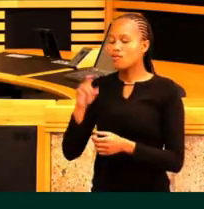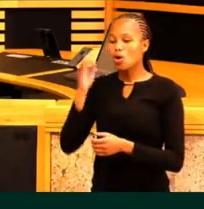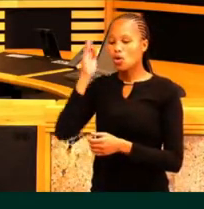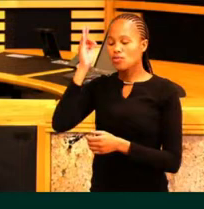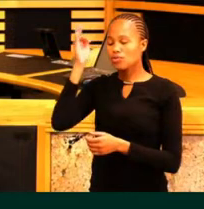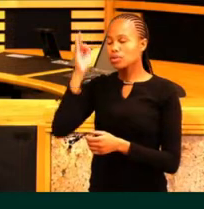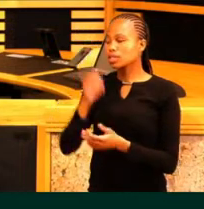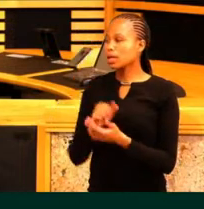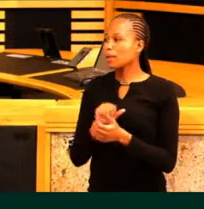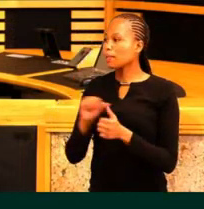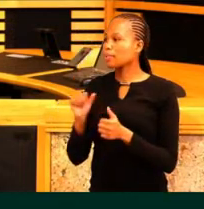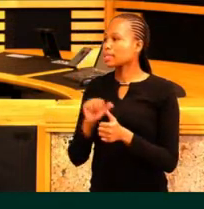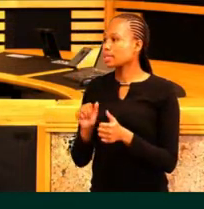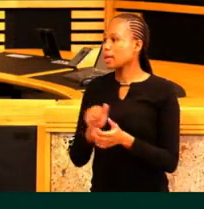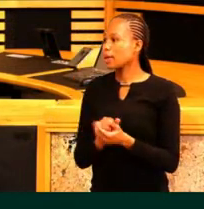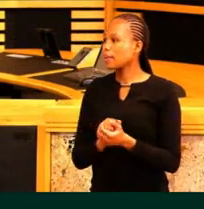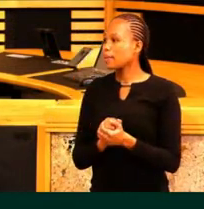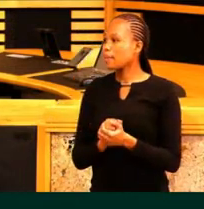SRC